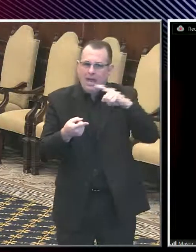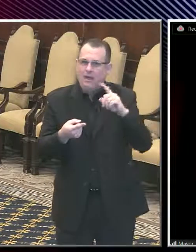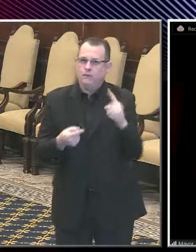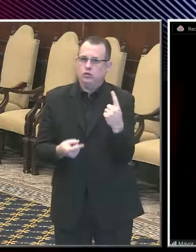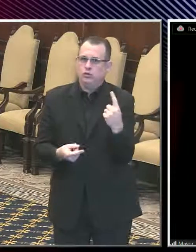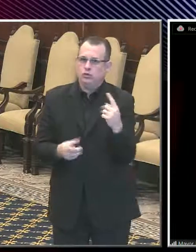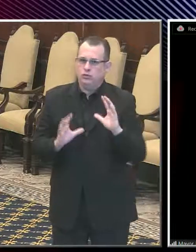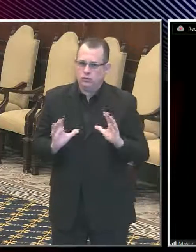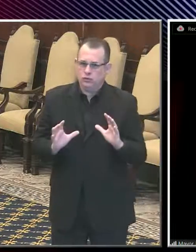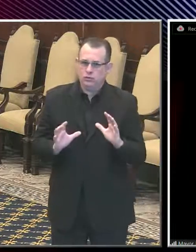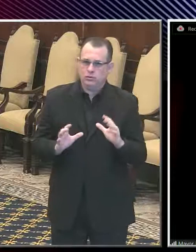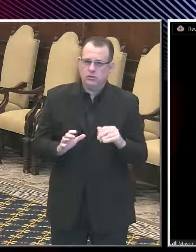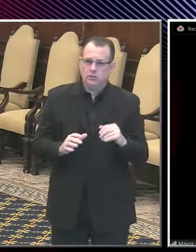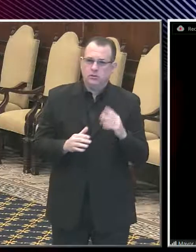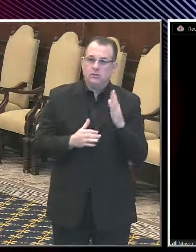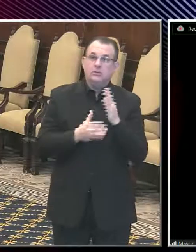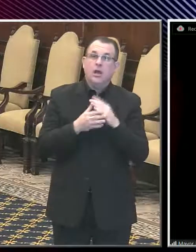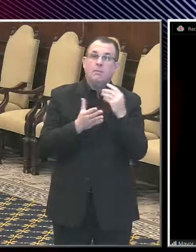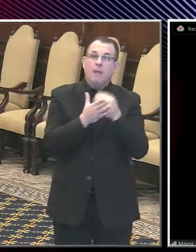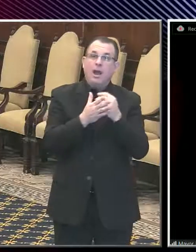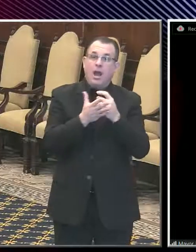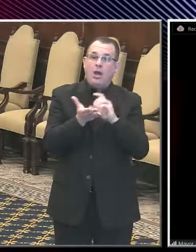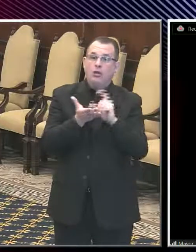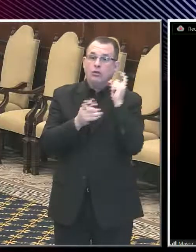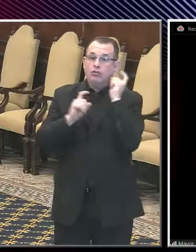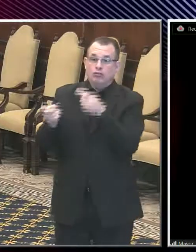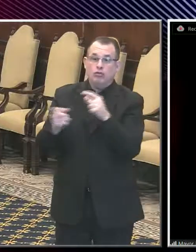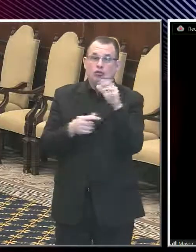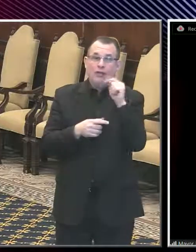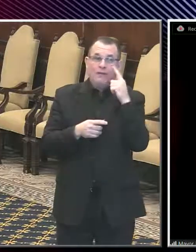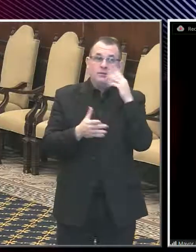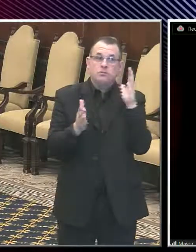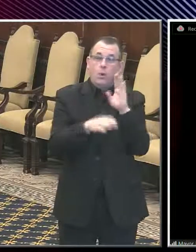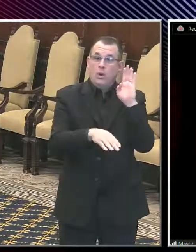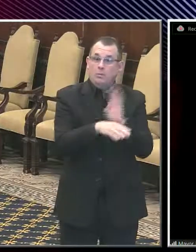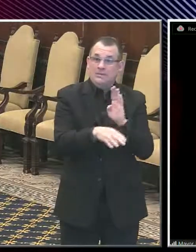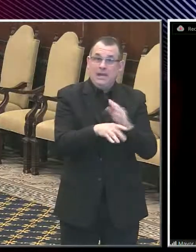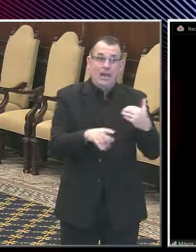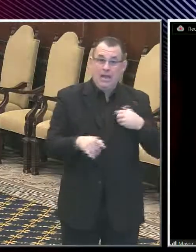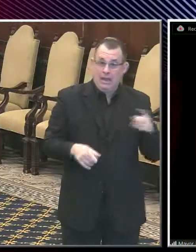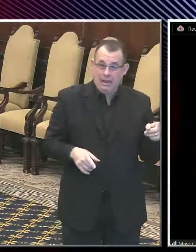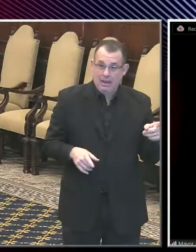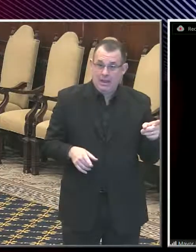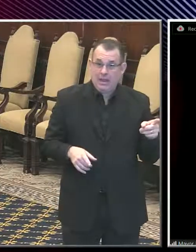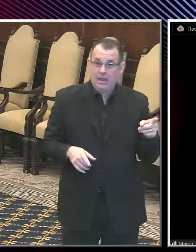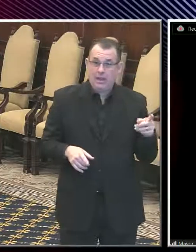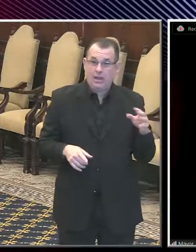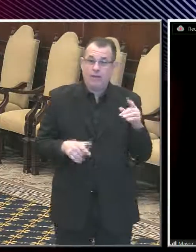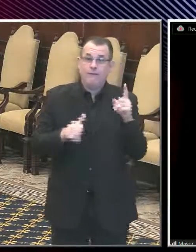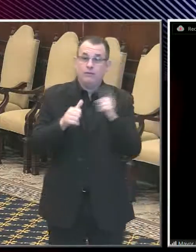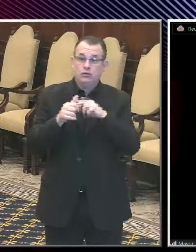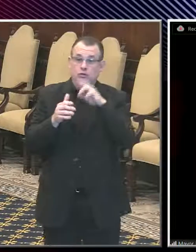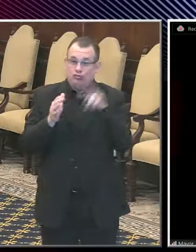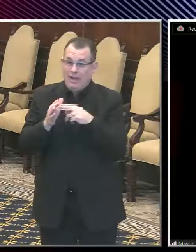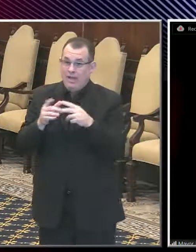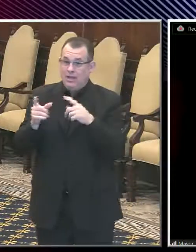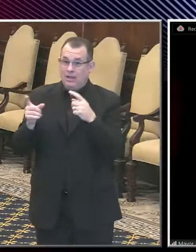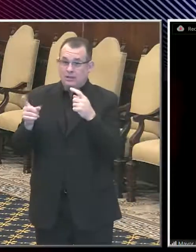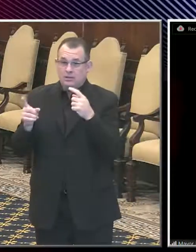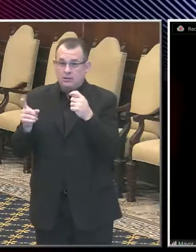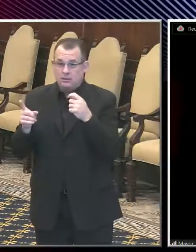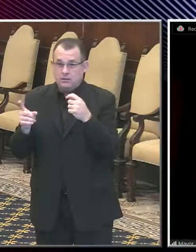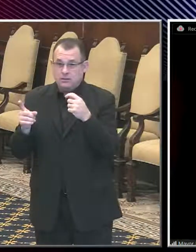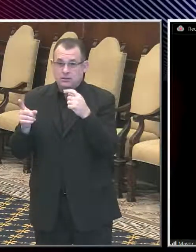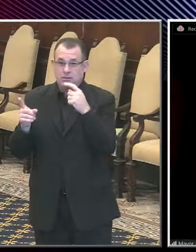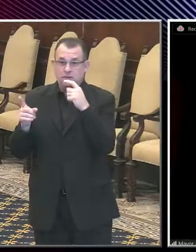grants for small businesses, and we're going to roll out, I think, 1,100 prior in the first round, I think 600 in the second round. But